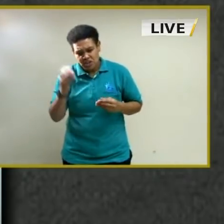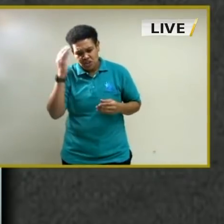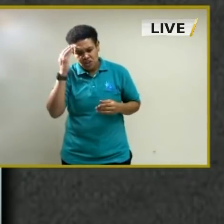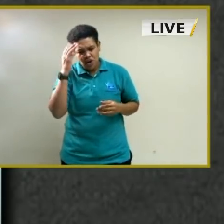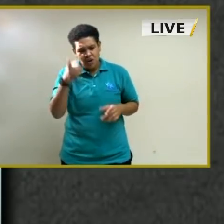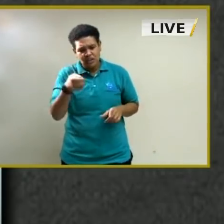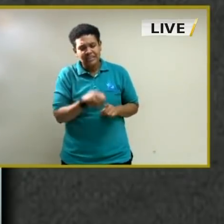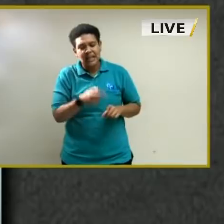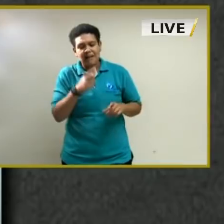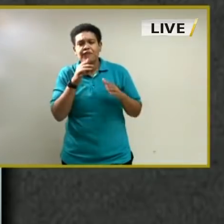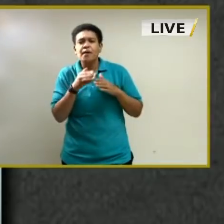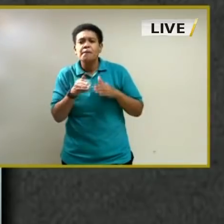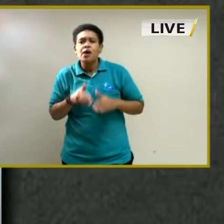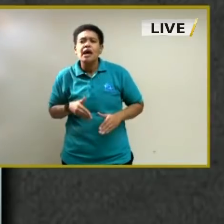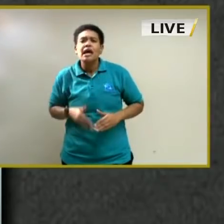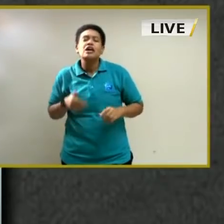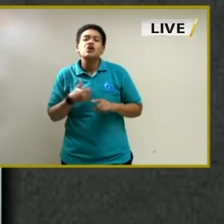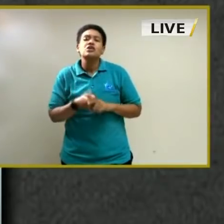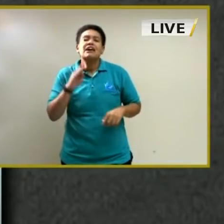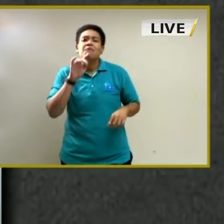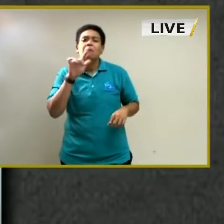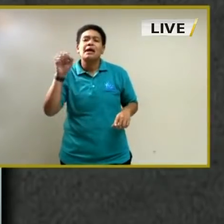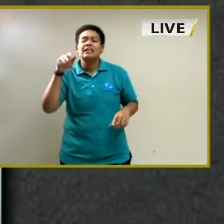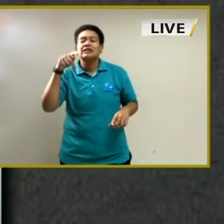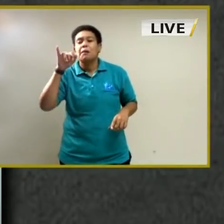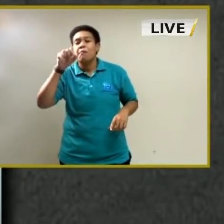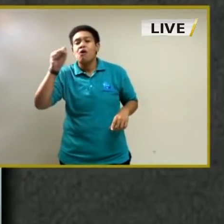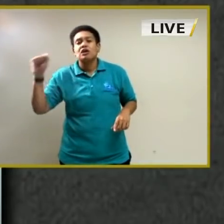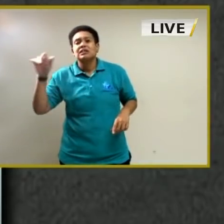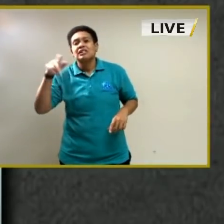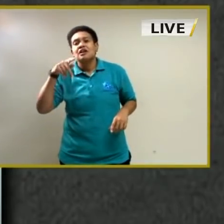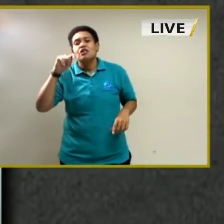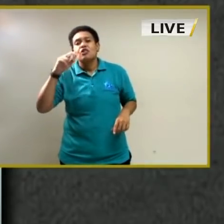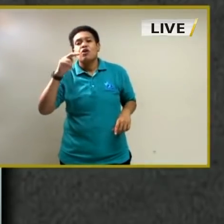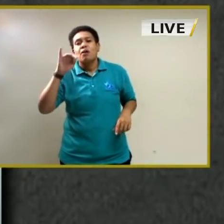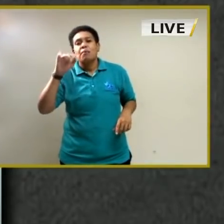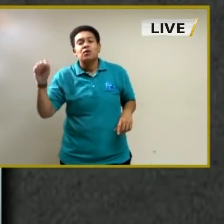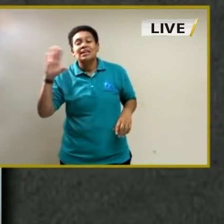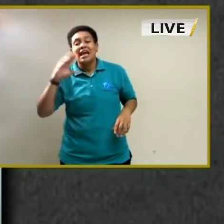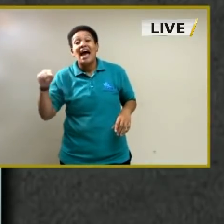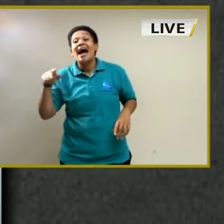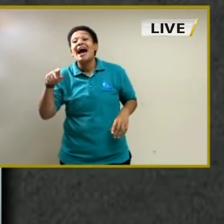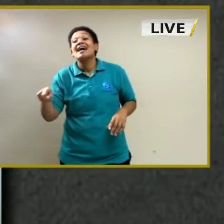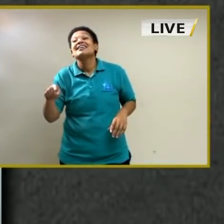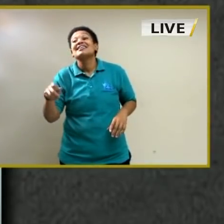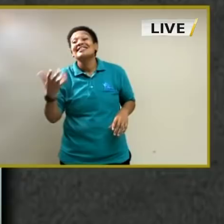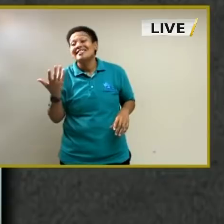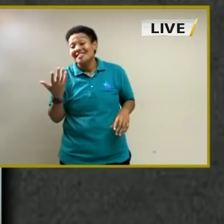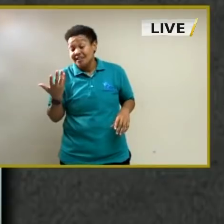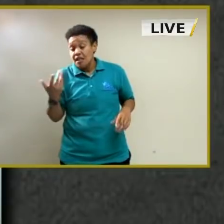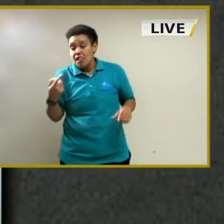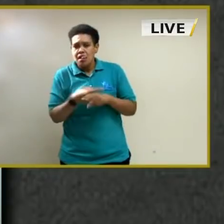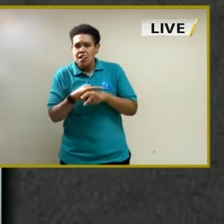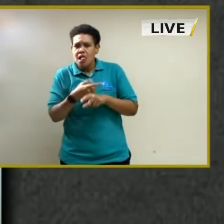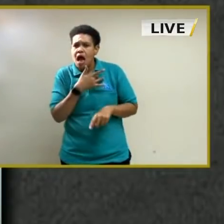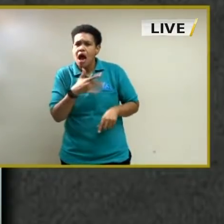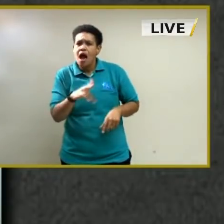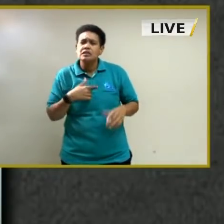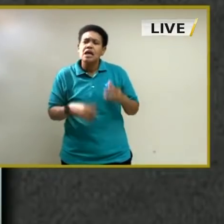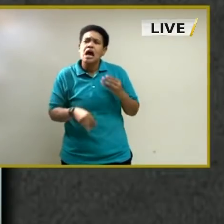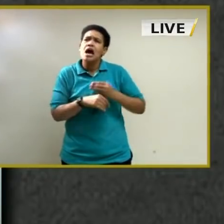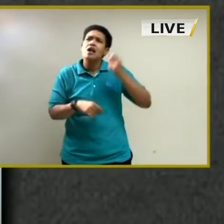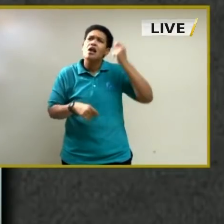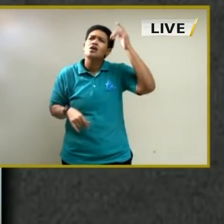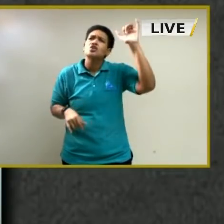the breakdown of Bell's palsy, thrombosis, anaphylactic reactions. Just so I understand as well,